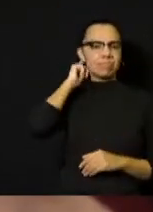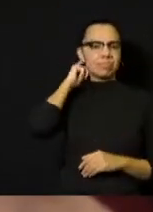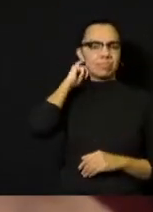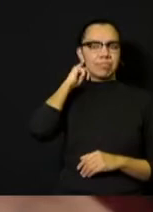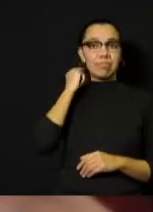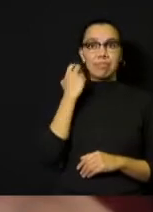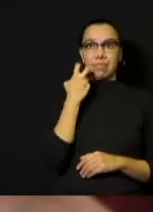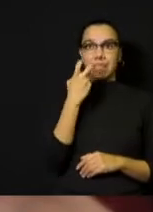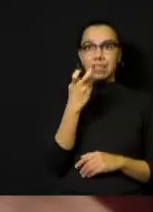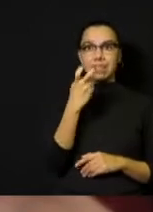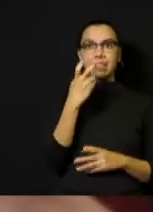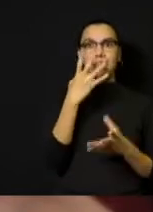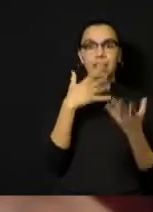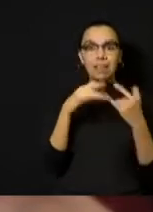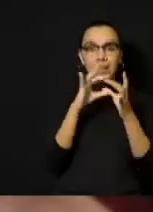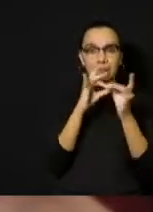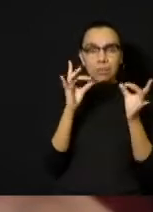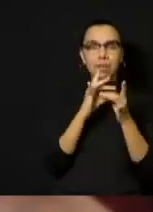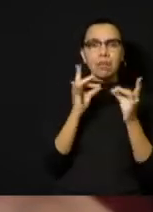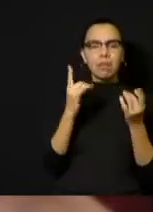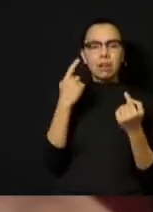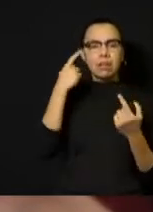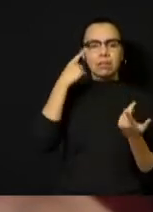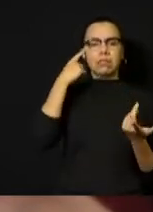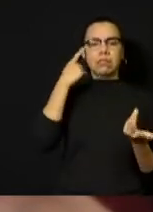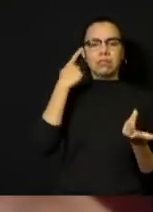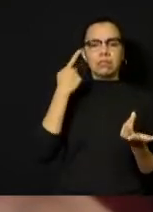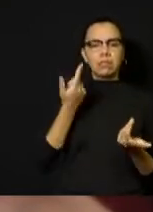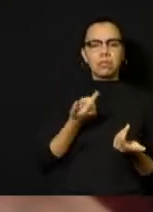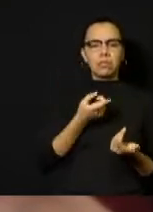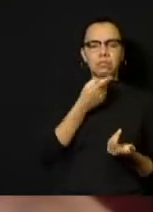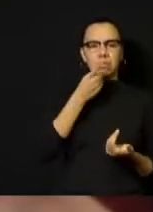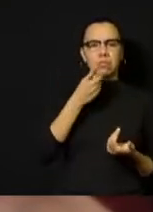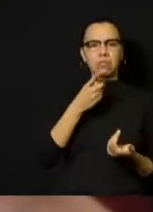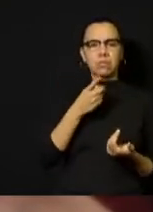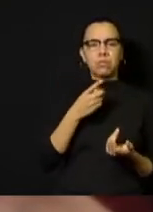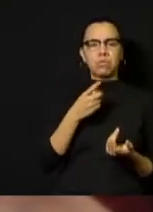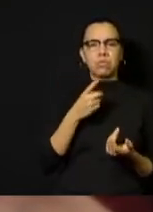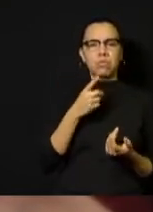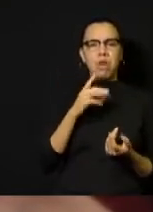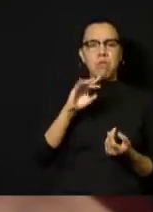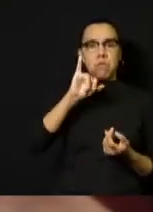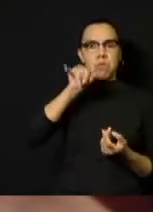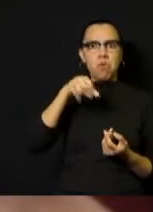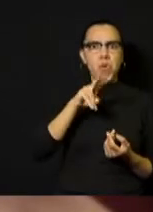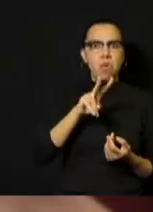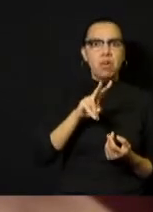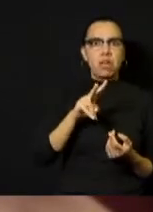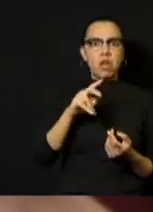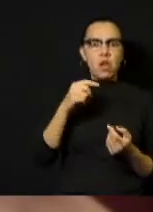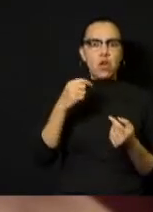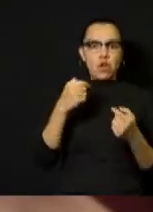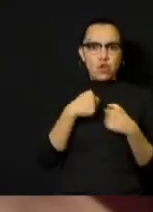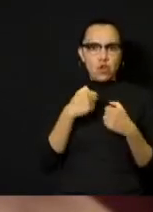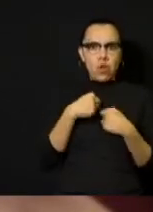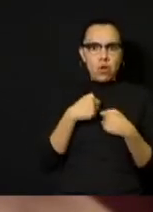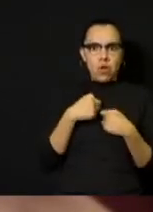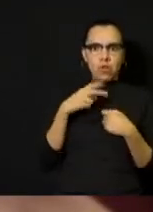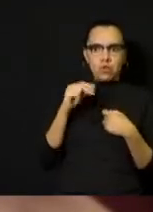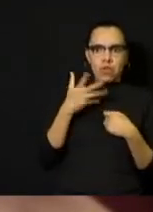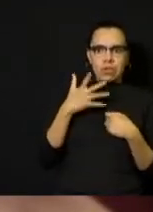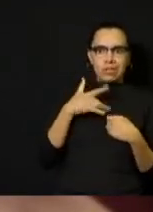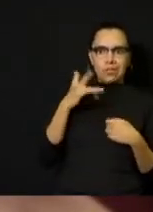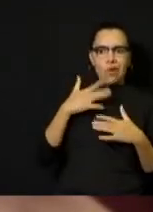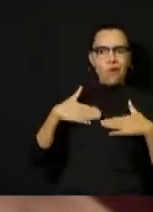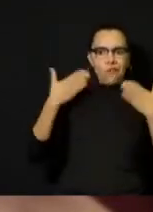great, successful leaders. From that moment on, I said, if Jorge, I